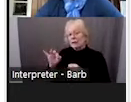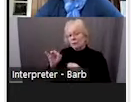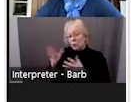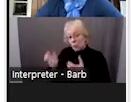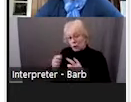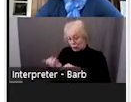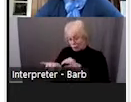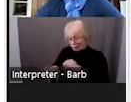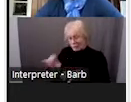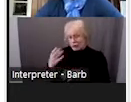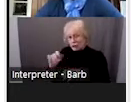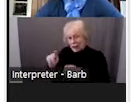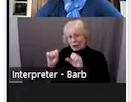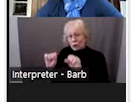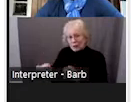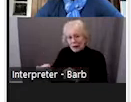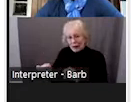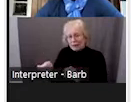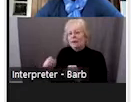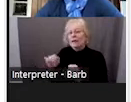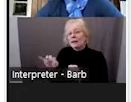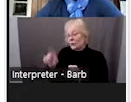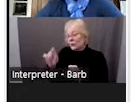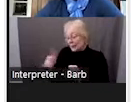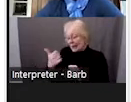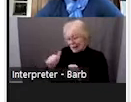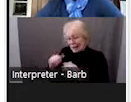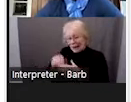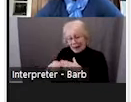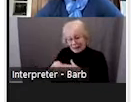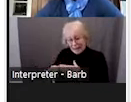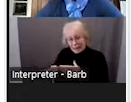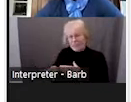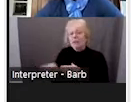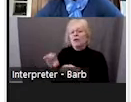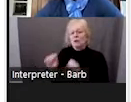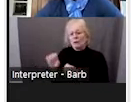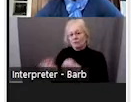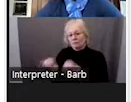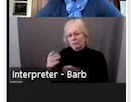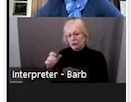us know how to provide access. An ASL interpreter will remain spotlighted.